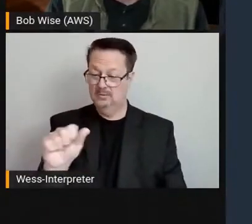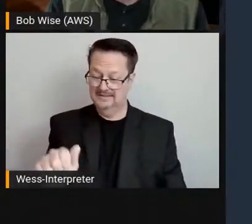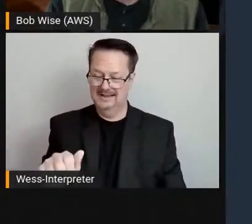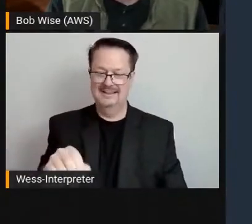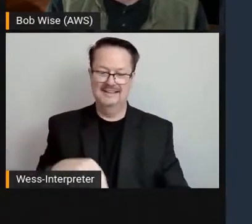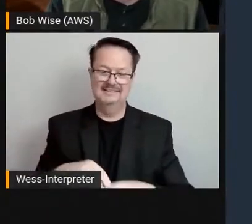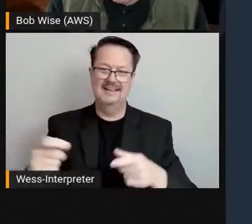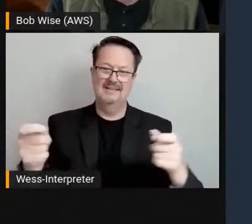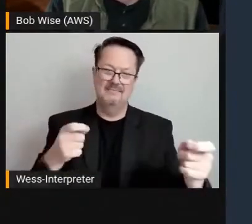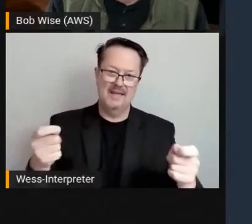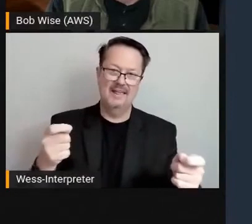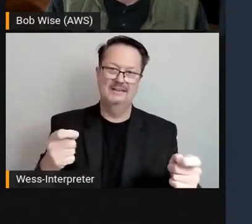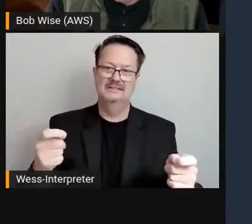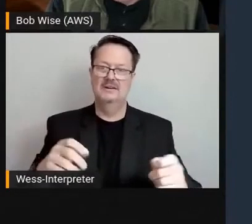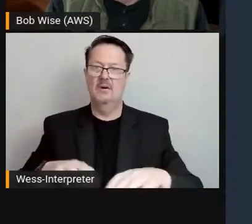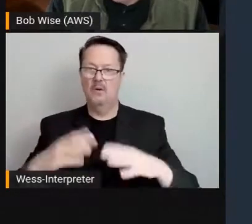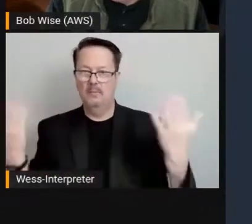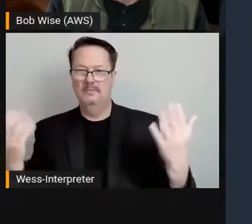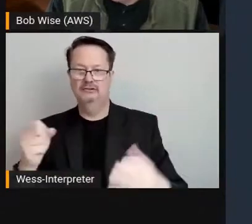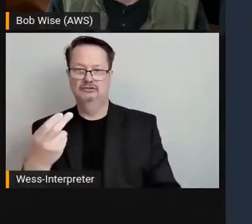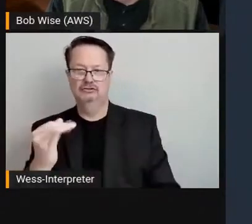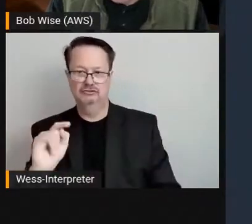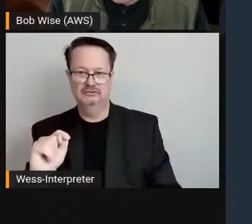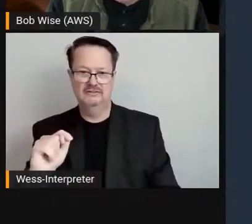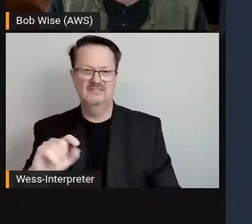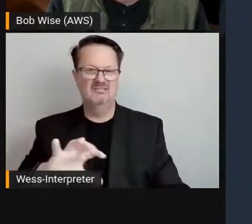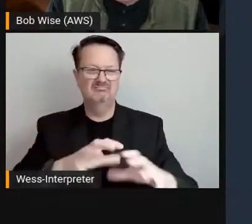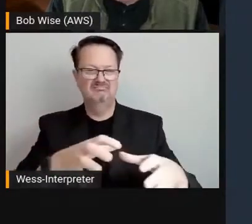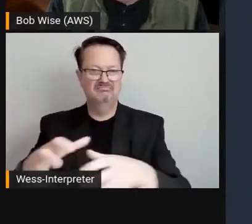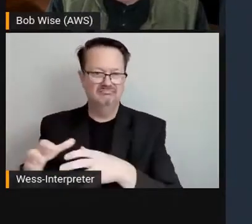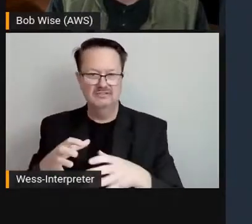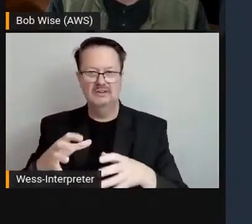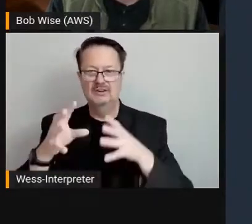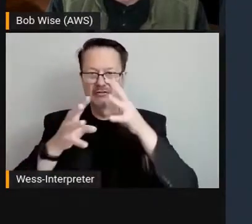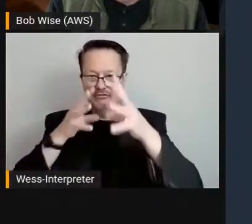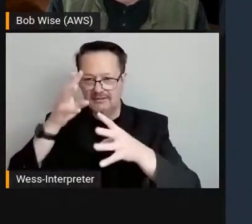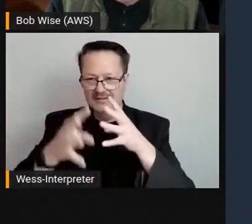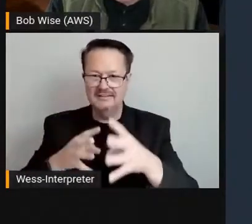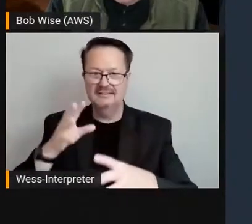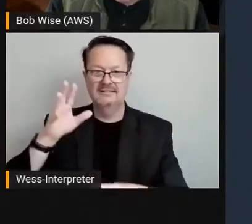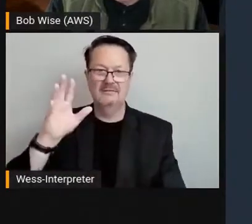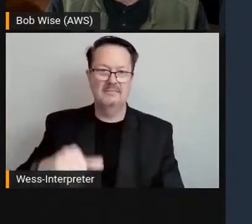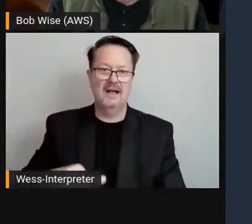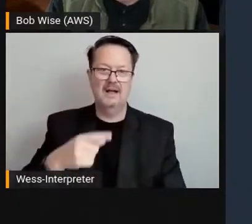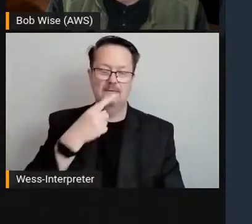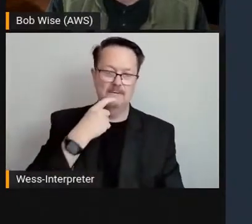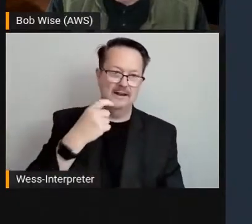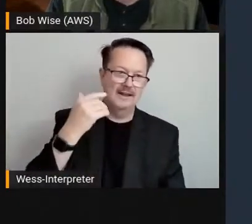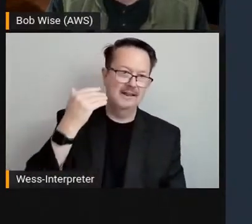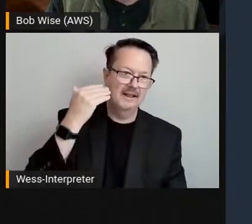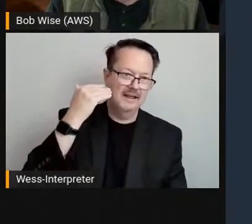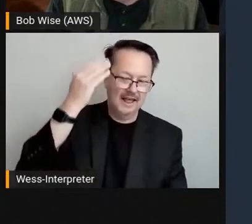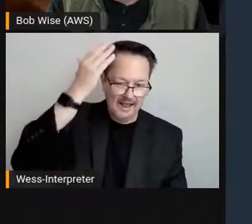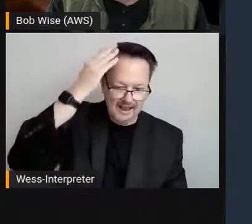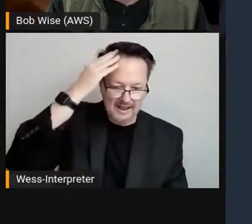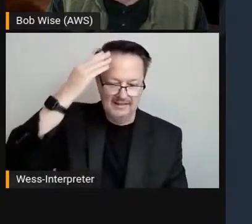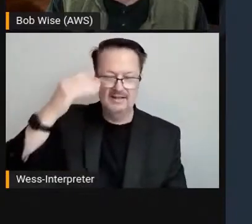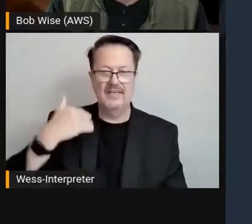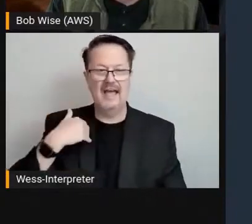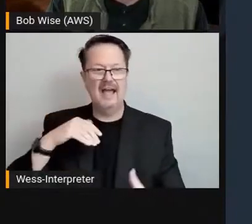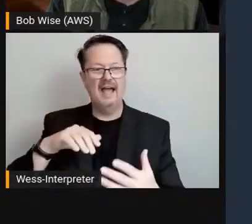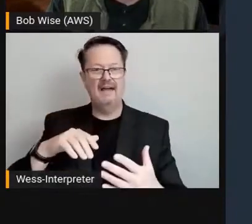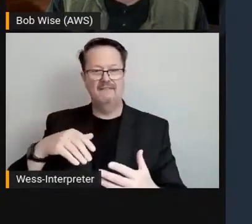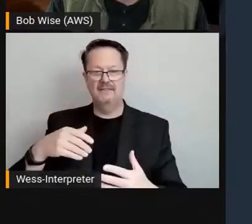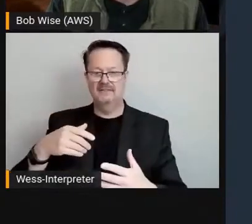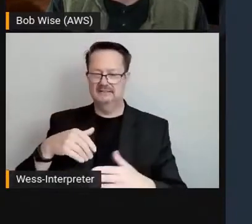OpenShift service jointly operated and supported by AWS and Red Hat. Rosa has a console listing, pay-as-you-go billing on a